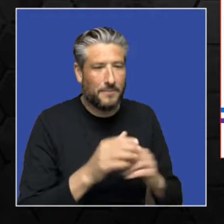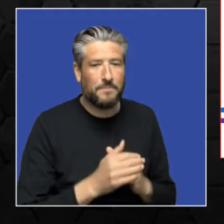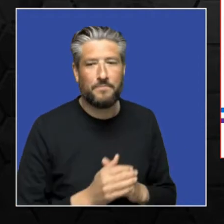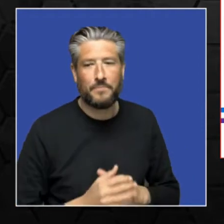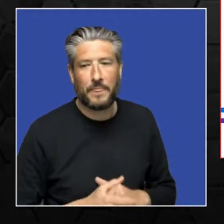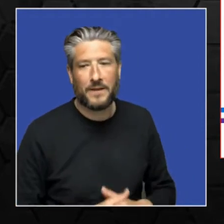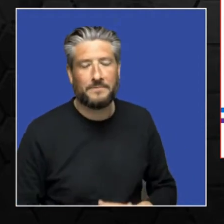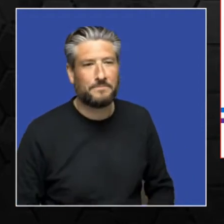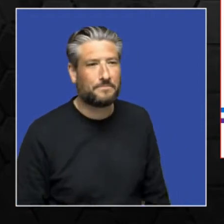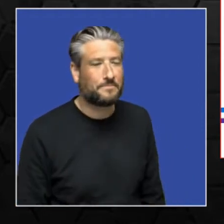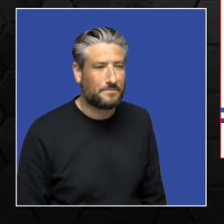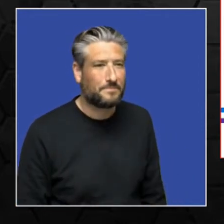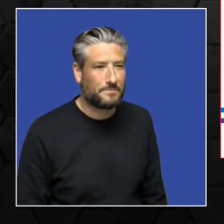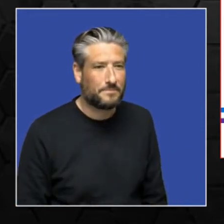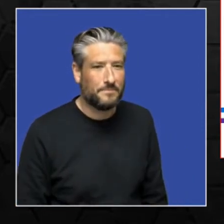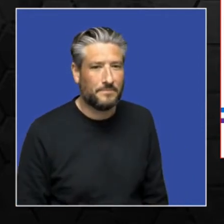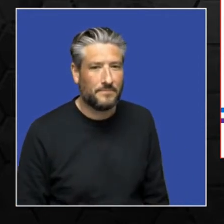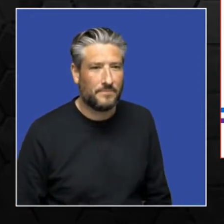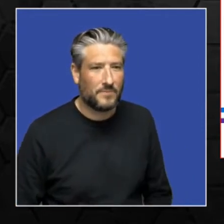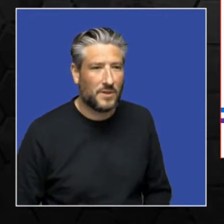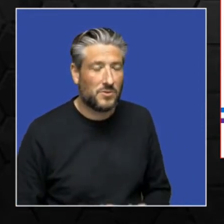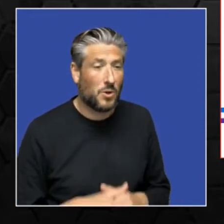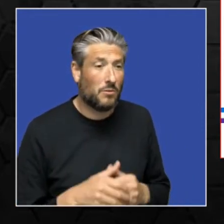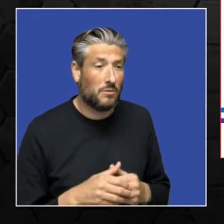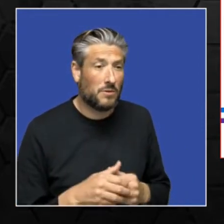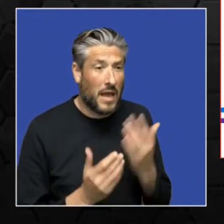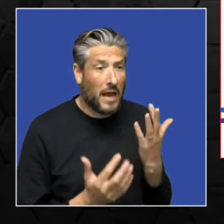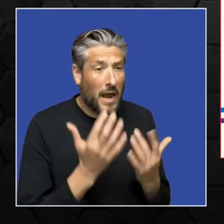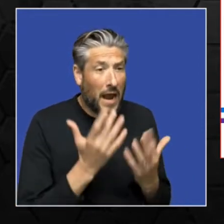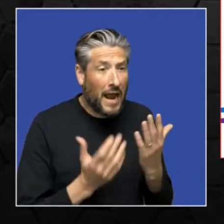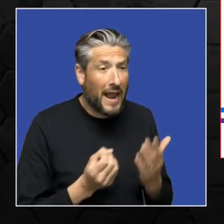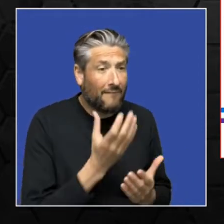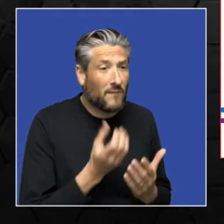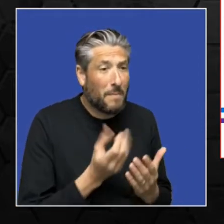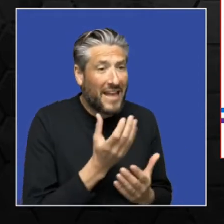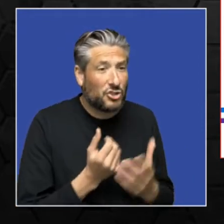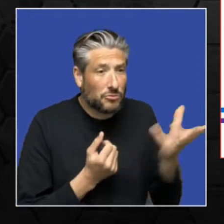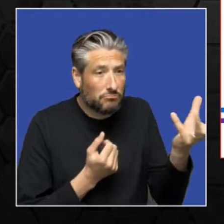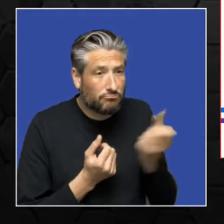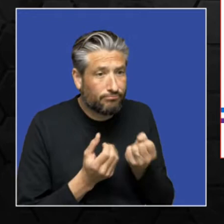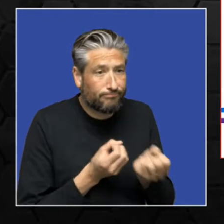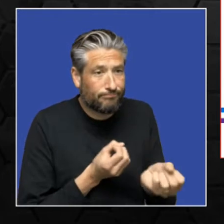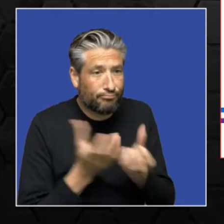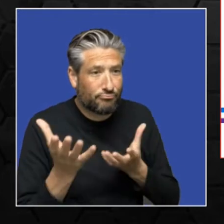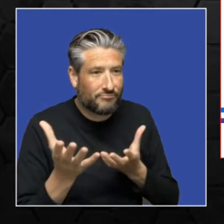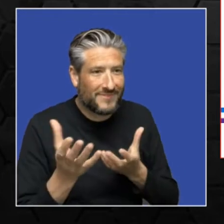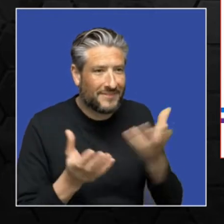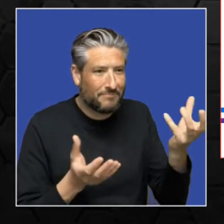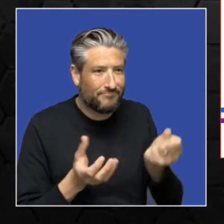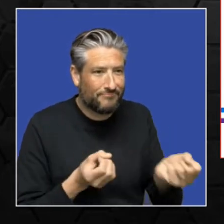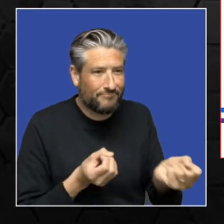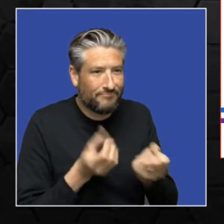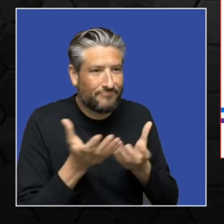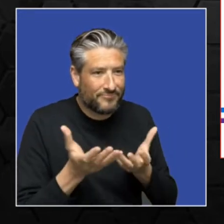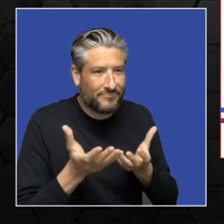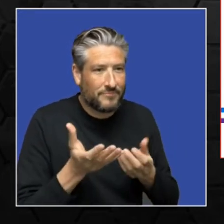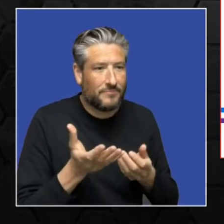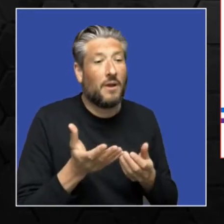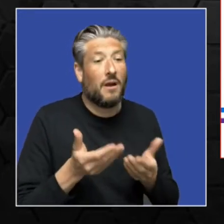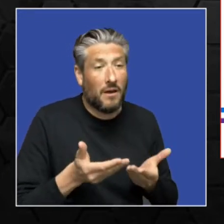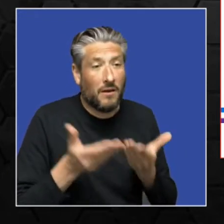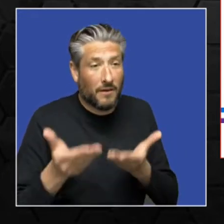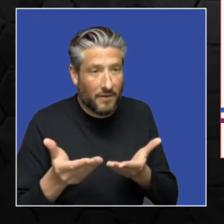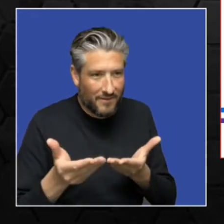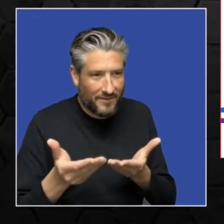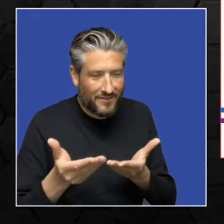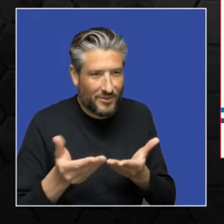in a sort of in like a chain-like manner. So the outputs produced by this neuron are then passed to the next neuron, and then that neuron passes